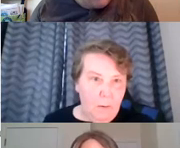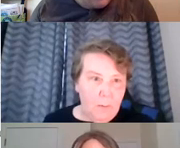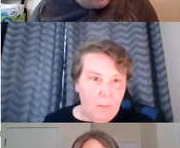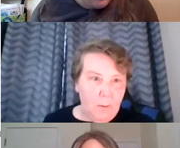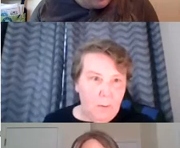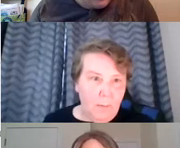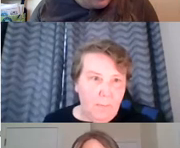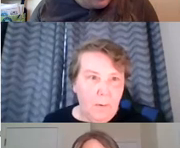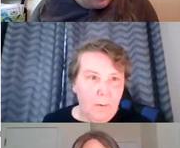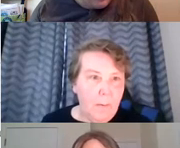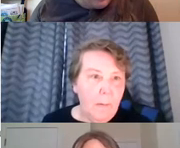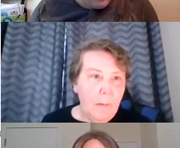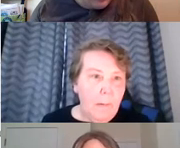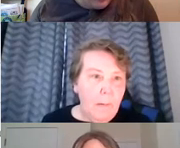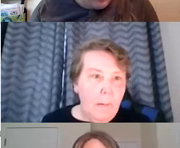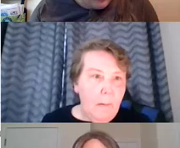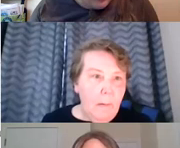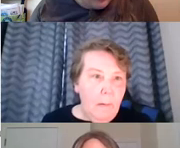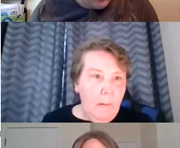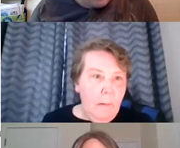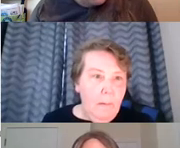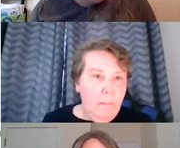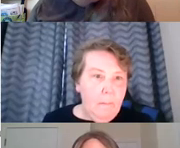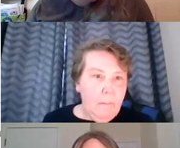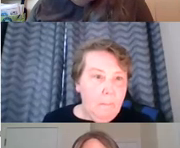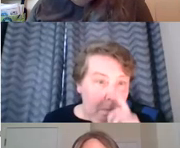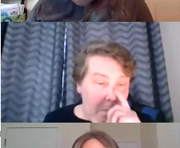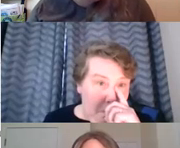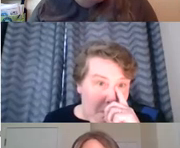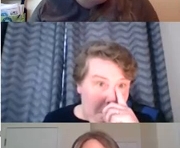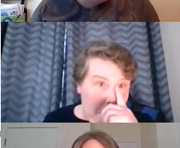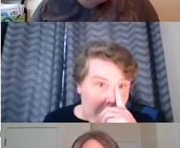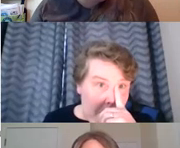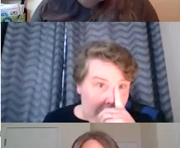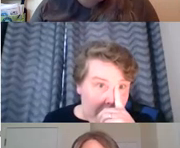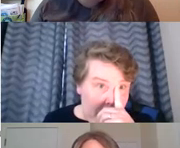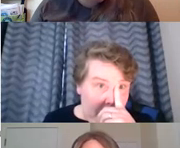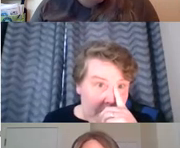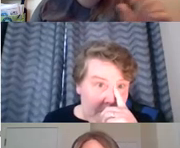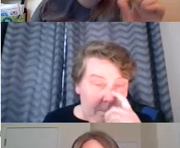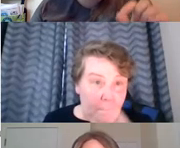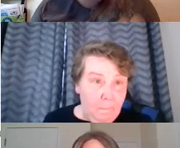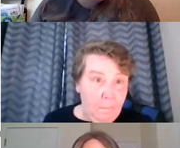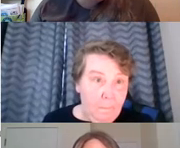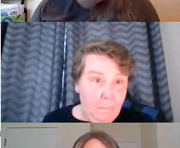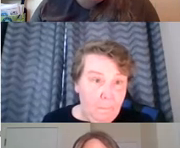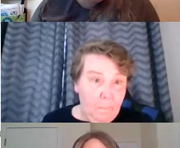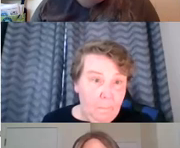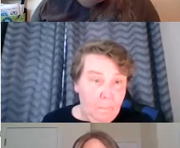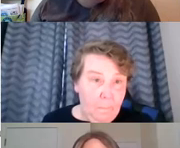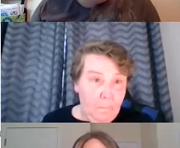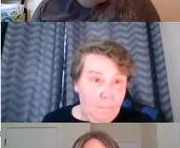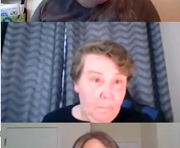yeah. was gonna switch it to a different one. Okay. I'm just kind of going and you can right click on the actual item